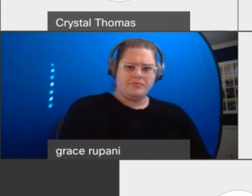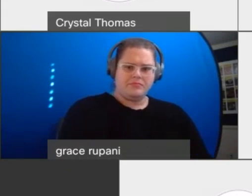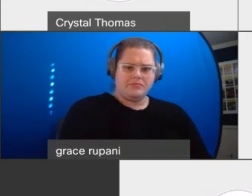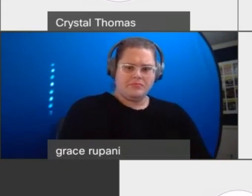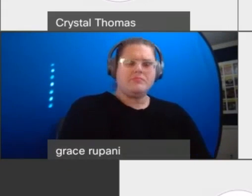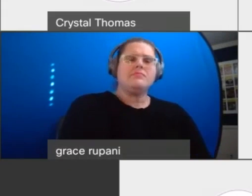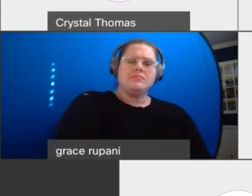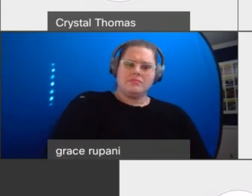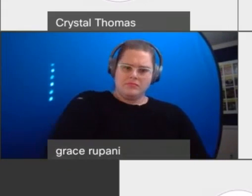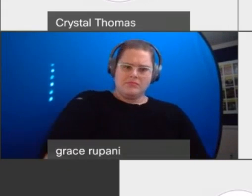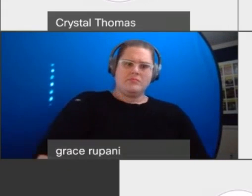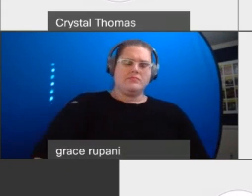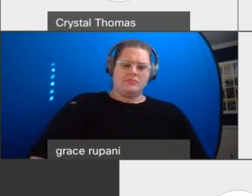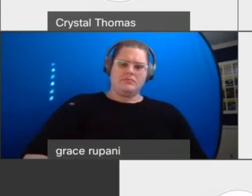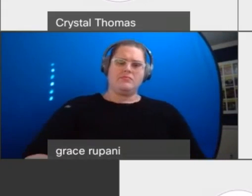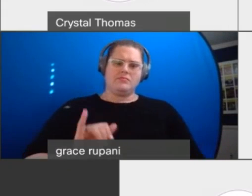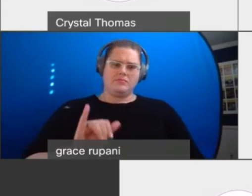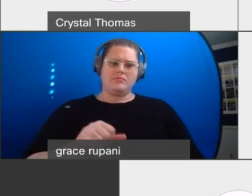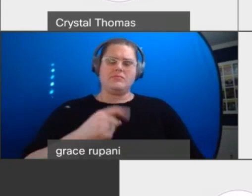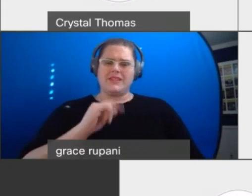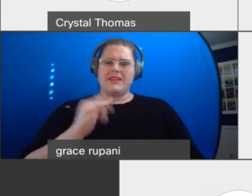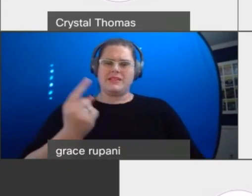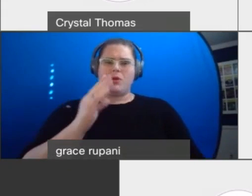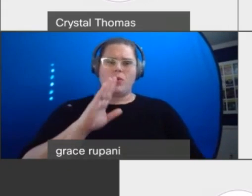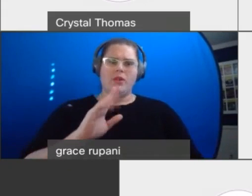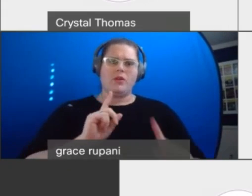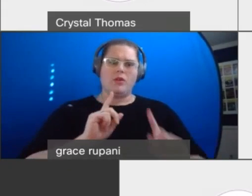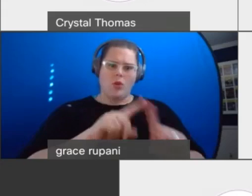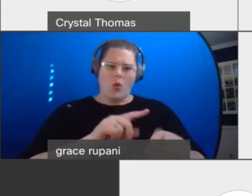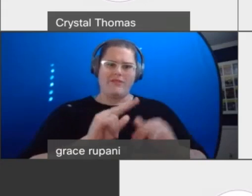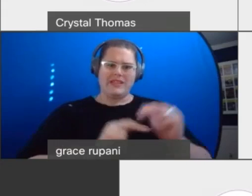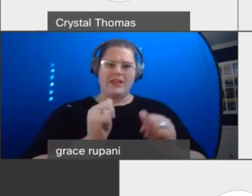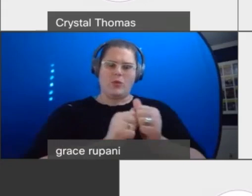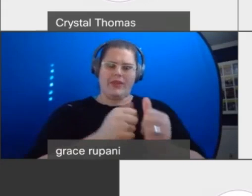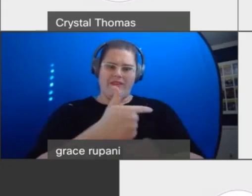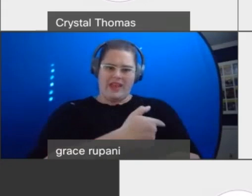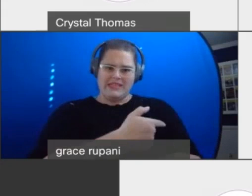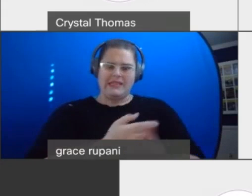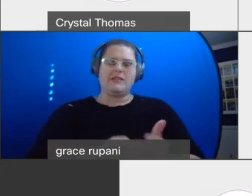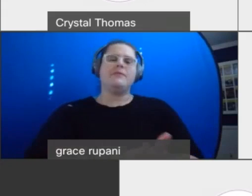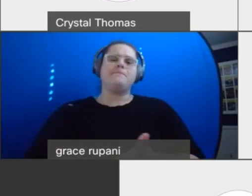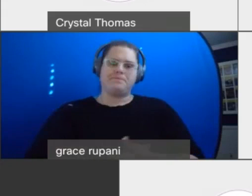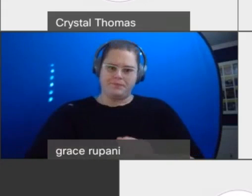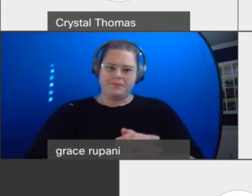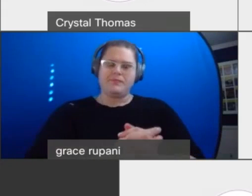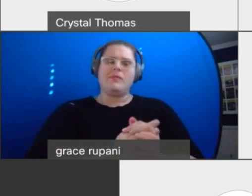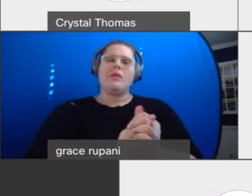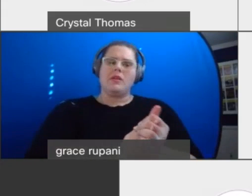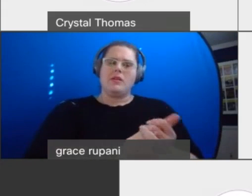Yes, there will be someone who will go to the facility with vaccine. So I assume that plan to